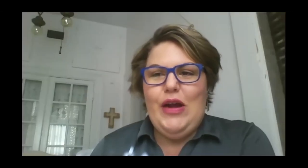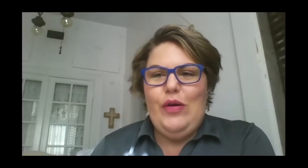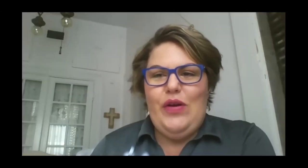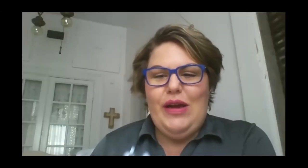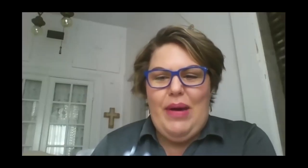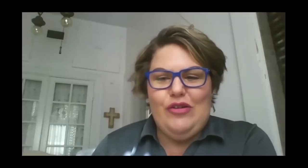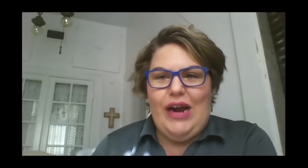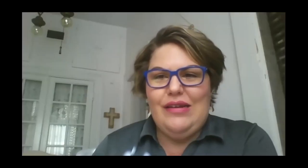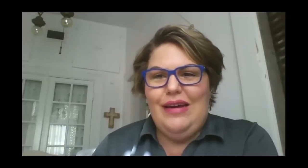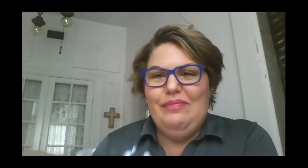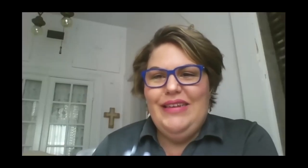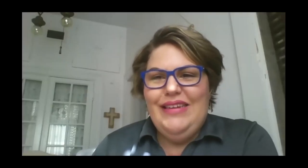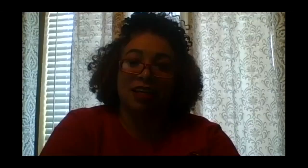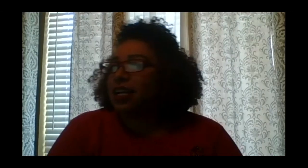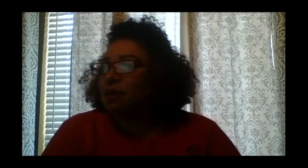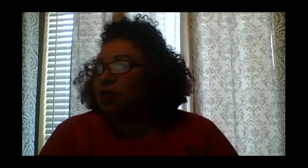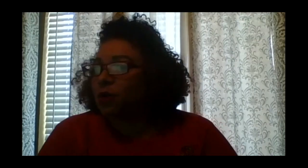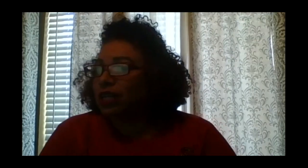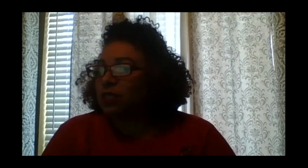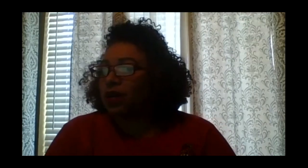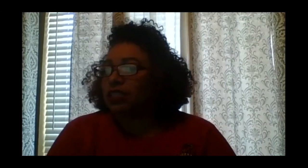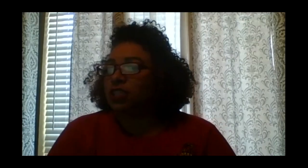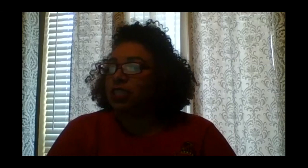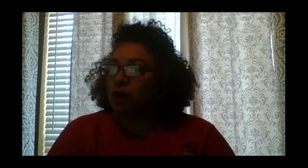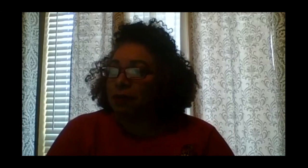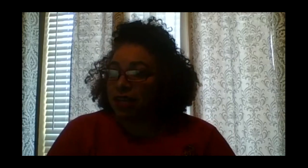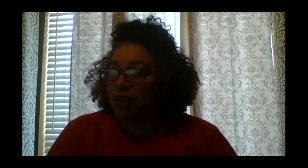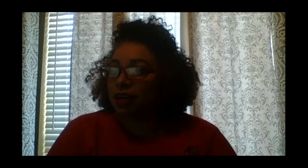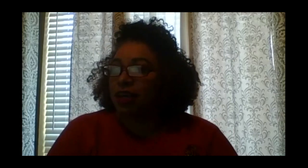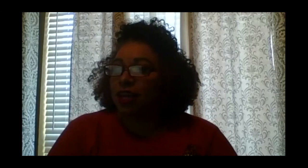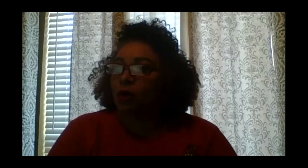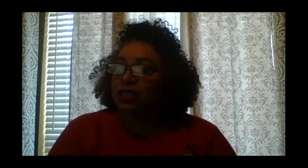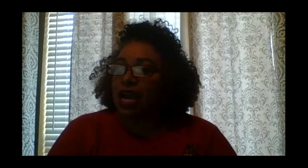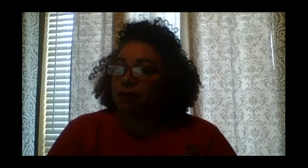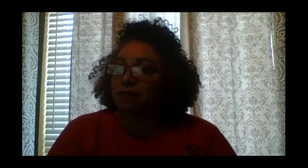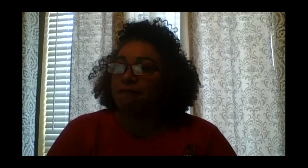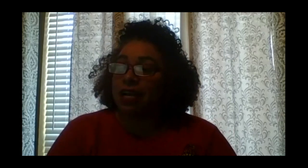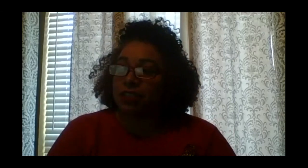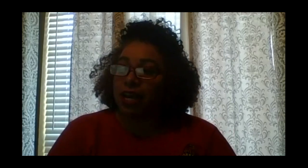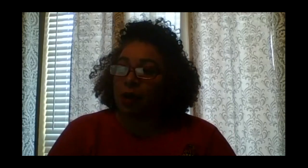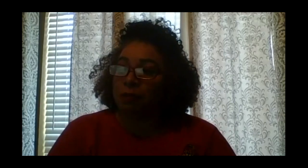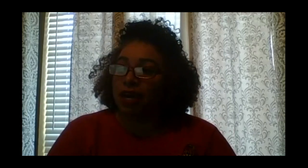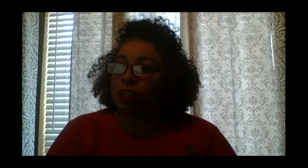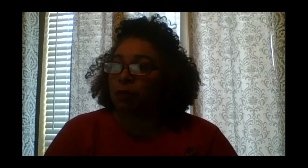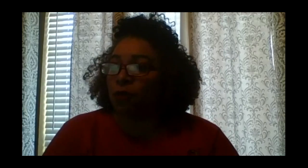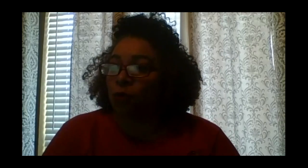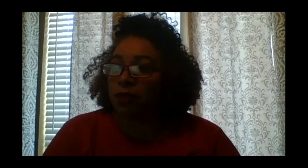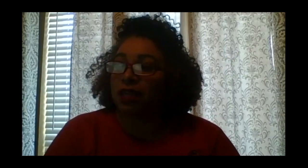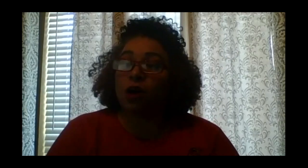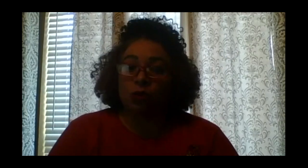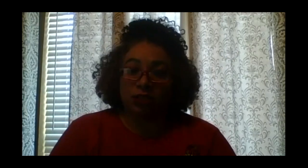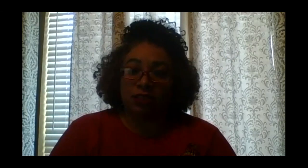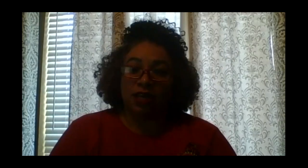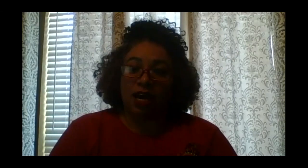could backtrack some. Okay, so the question was, just so I'm clear, the only type of financial aid I would be eligible for would